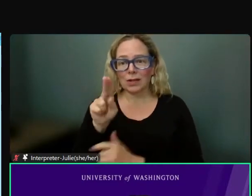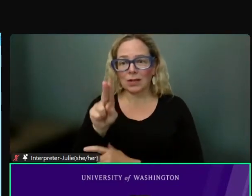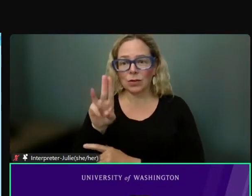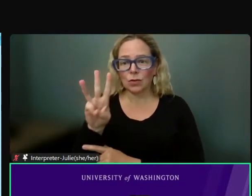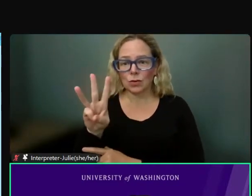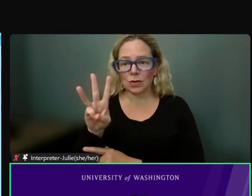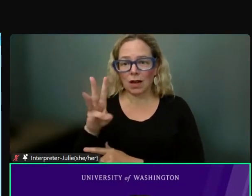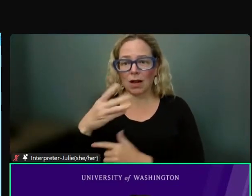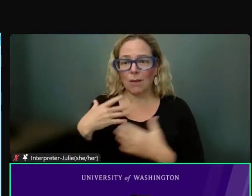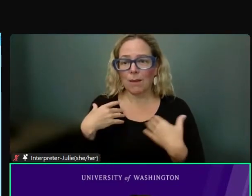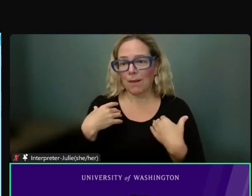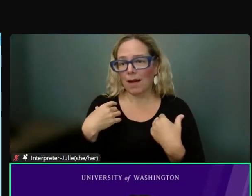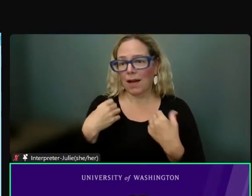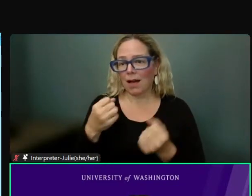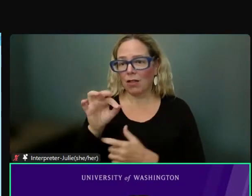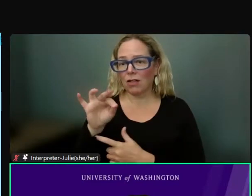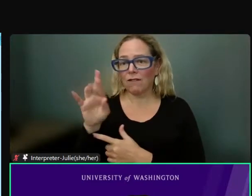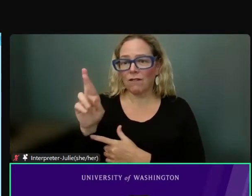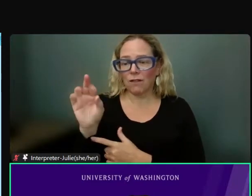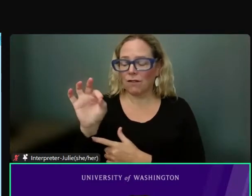Studies Center.